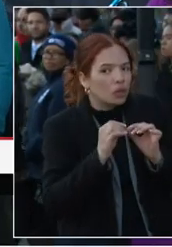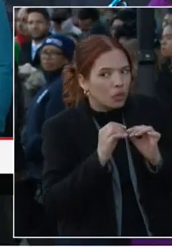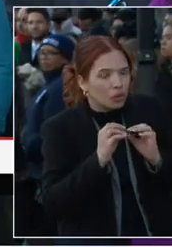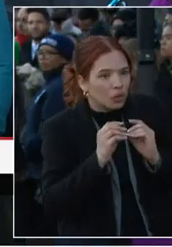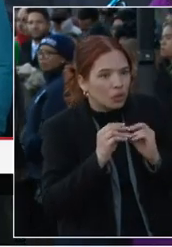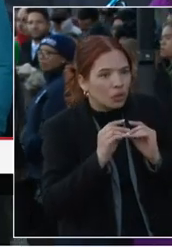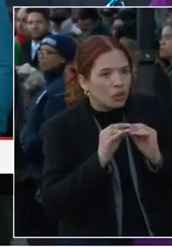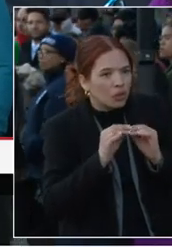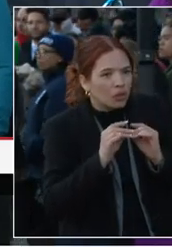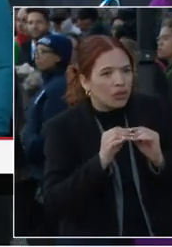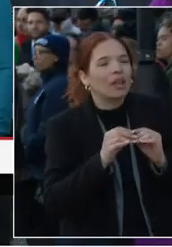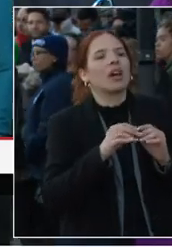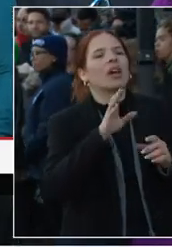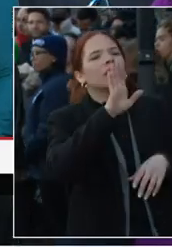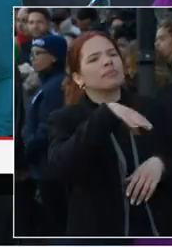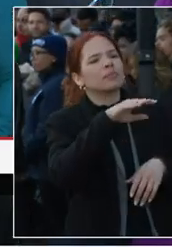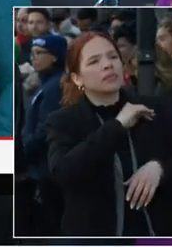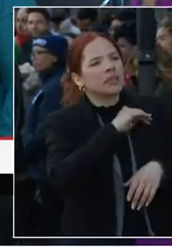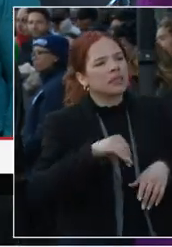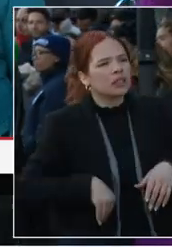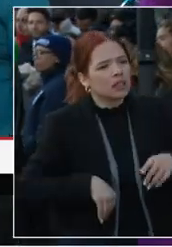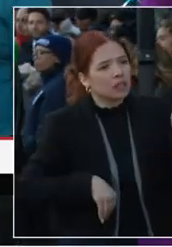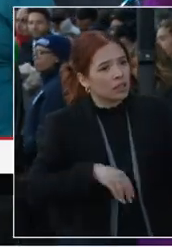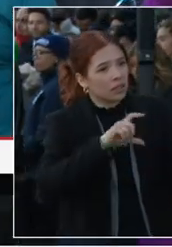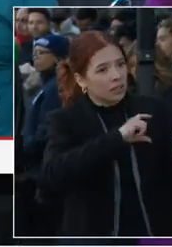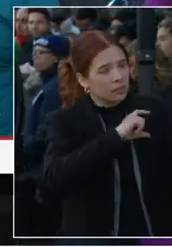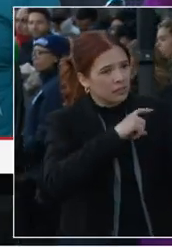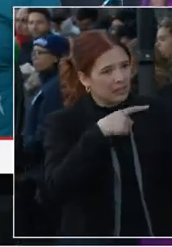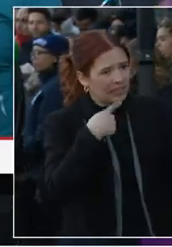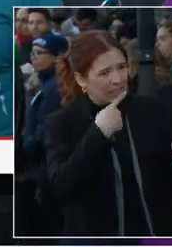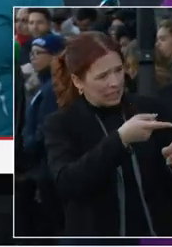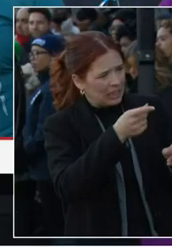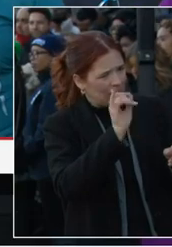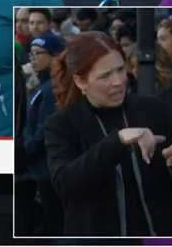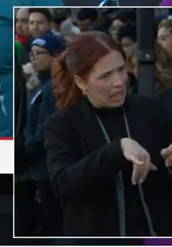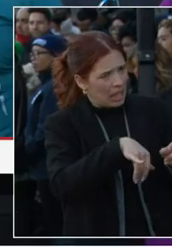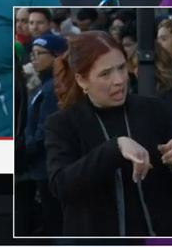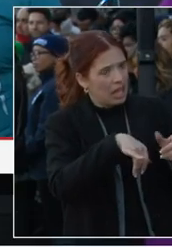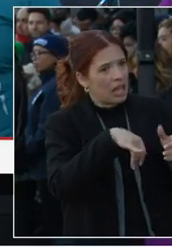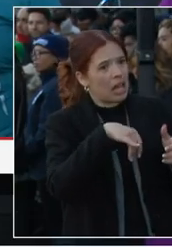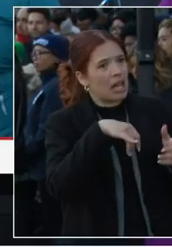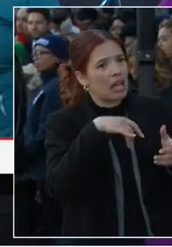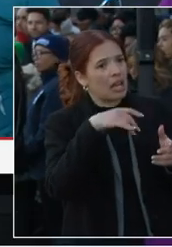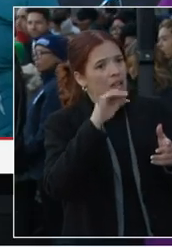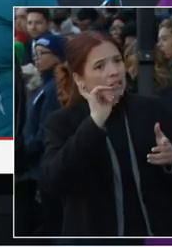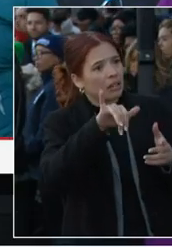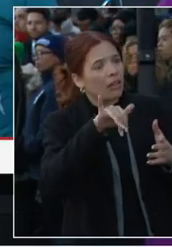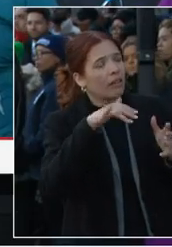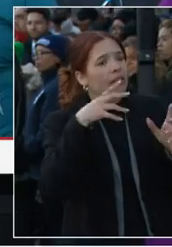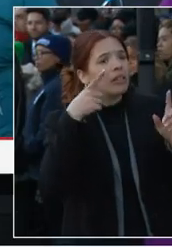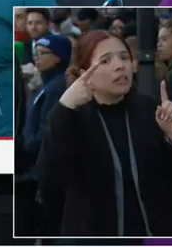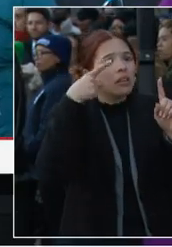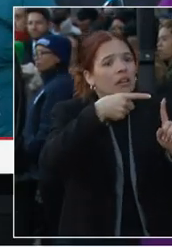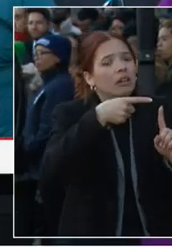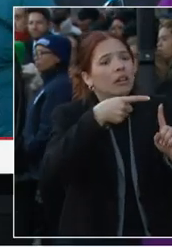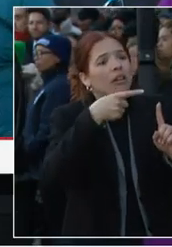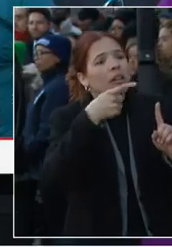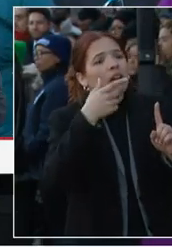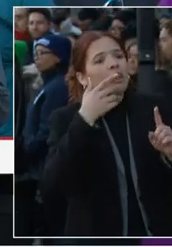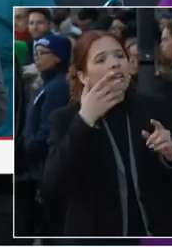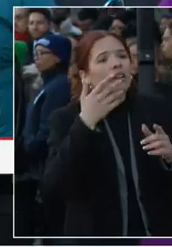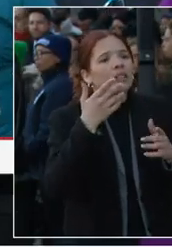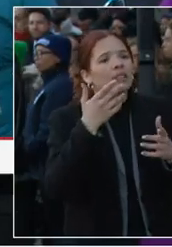Mayor, I heard it said by the police chief that part of the aim is keeping bad